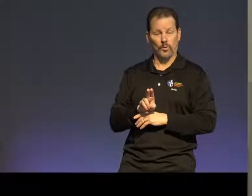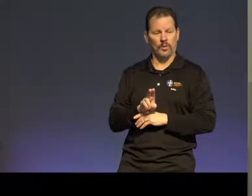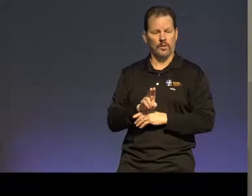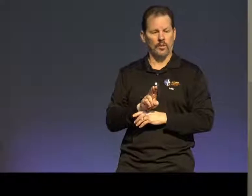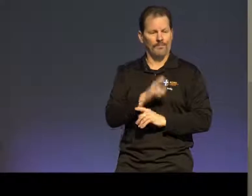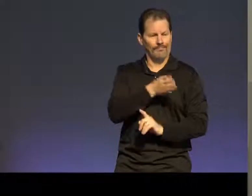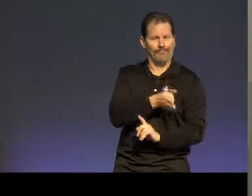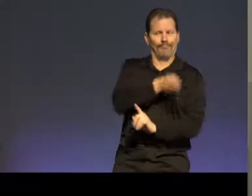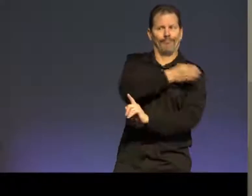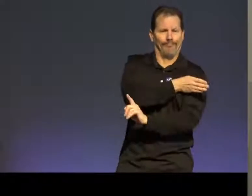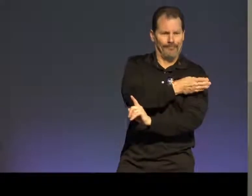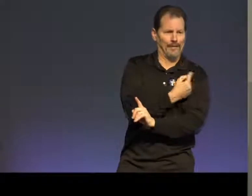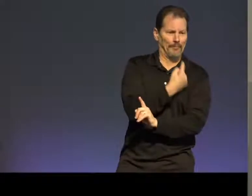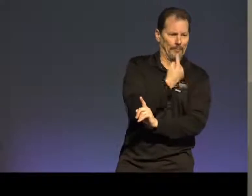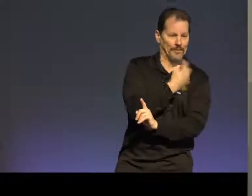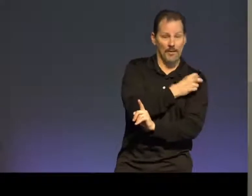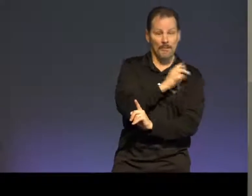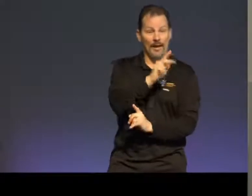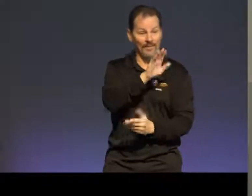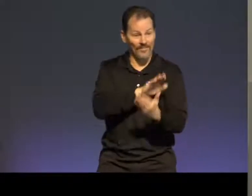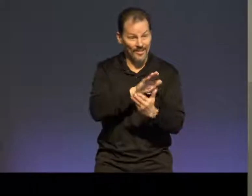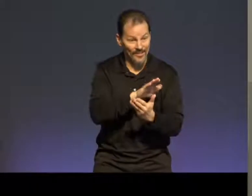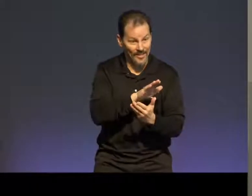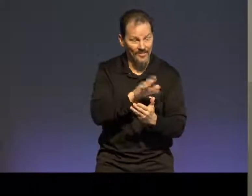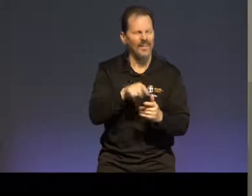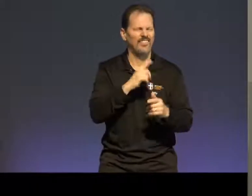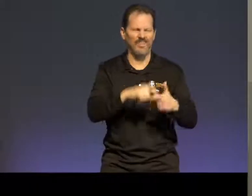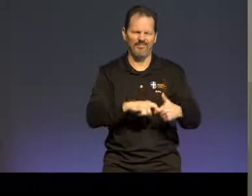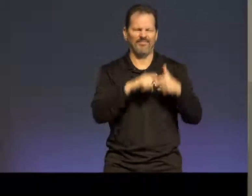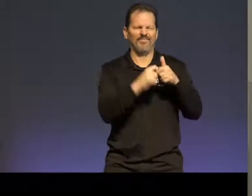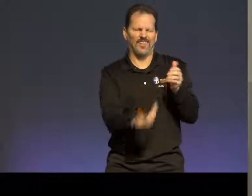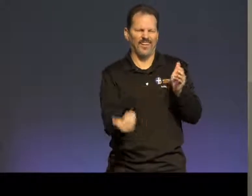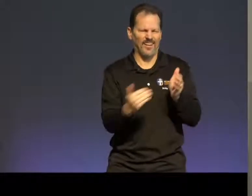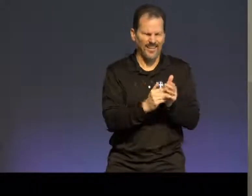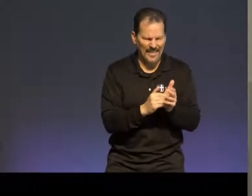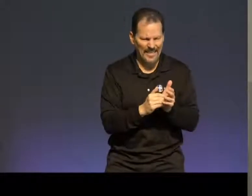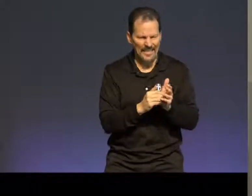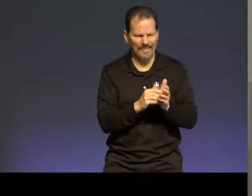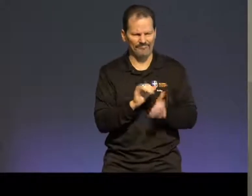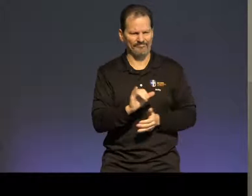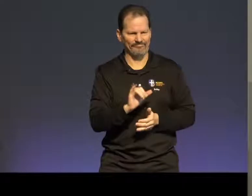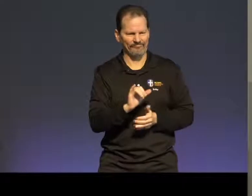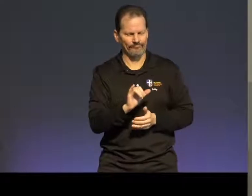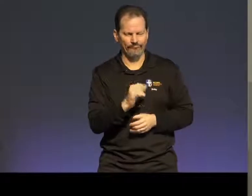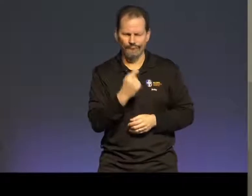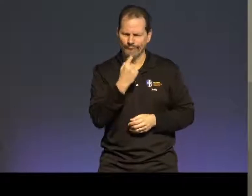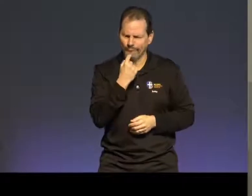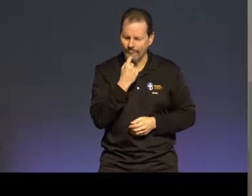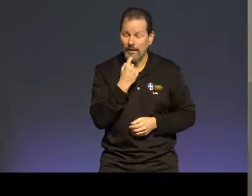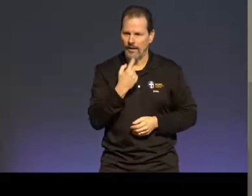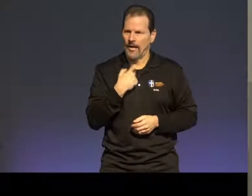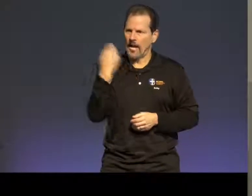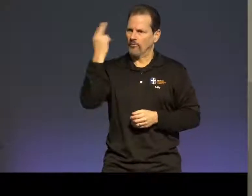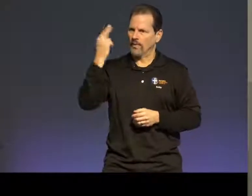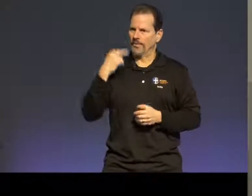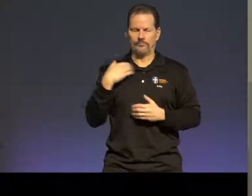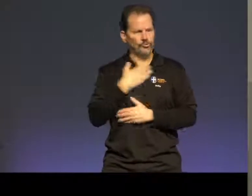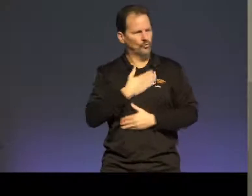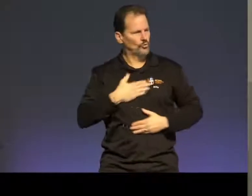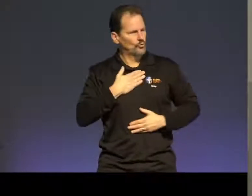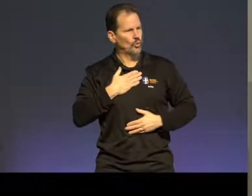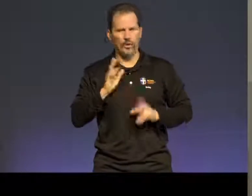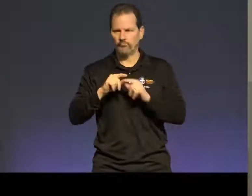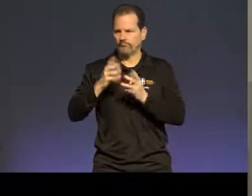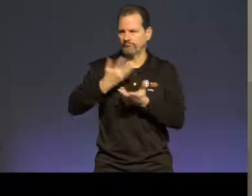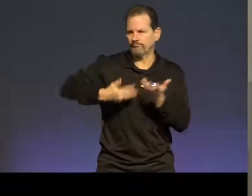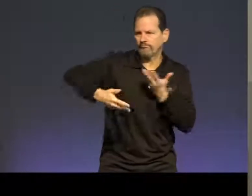then over the last 4 weeks, I've remembered all too newly how much I enjoy being in your presence a little more. We're going to continue